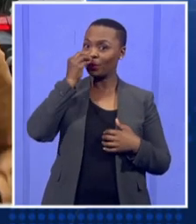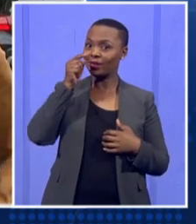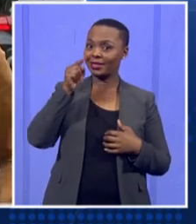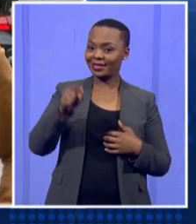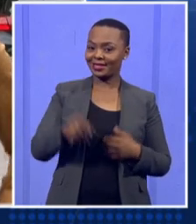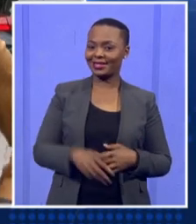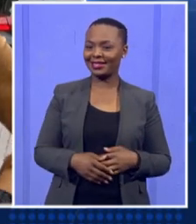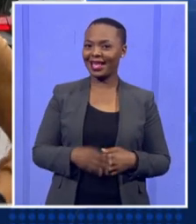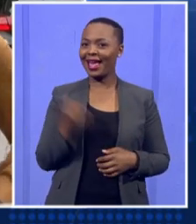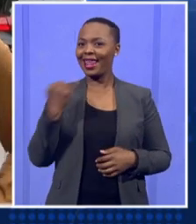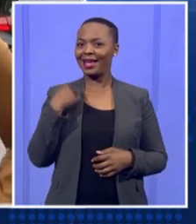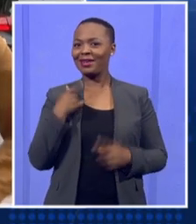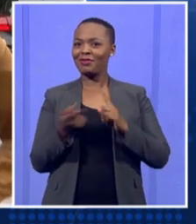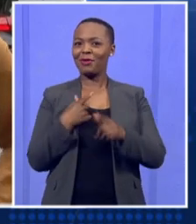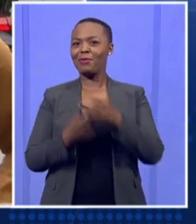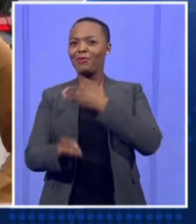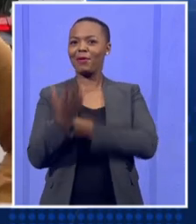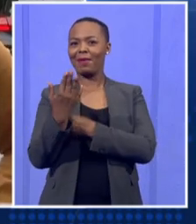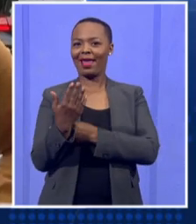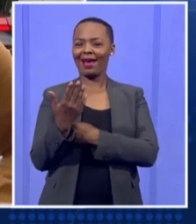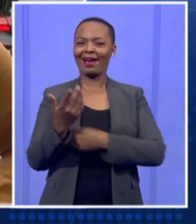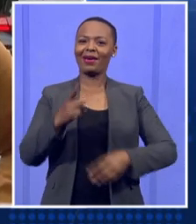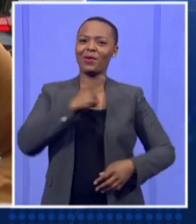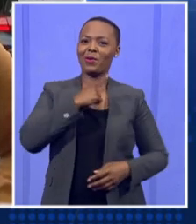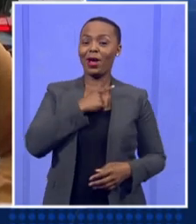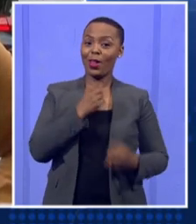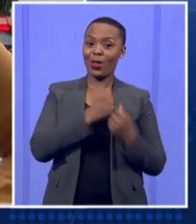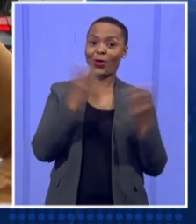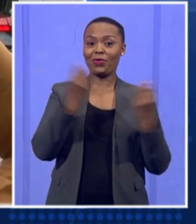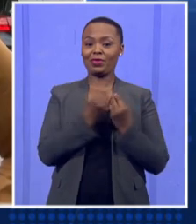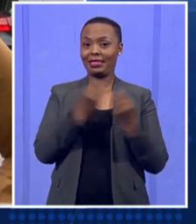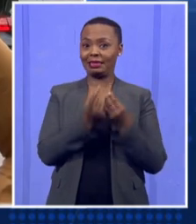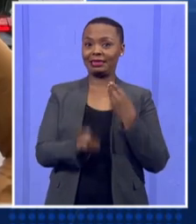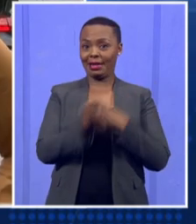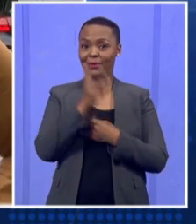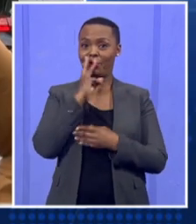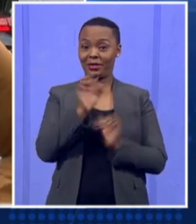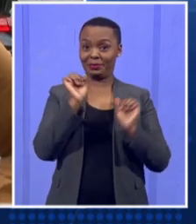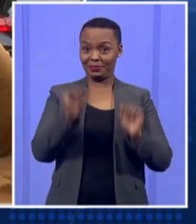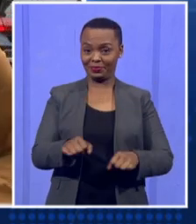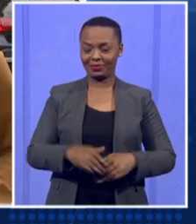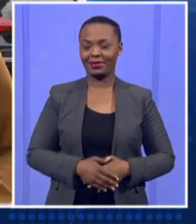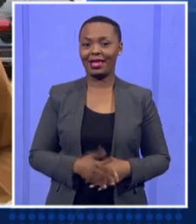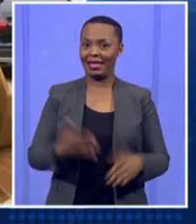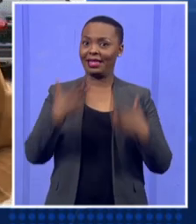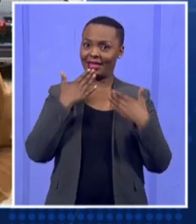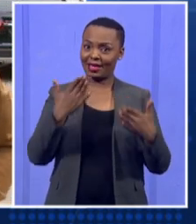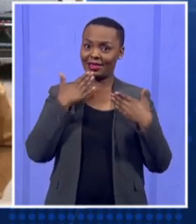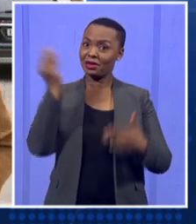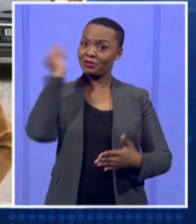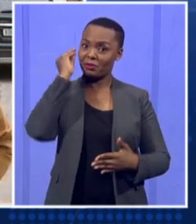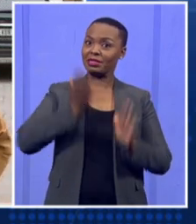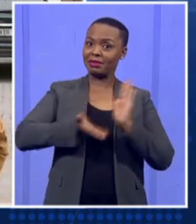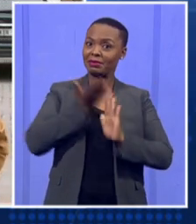come from Mpumalanga. I think a lot is going to come out of this. Thank you so much for giving us this update and this story.